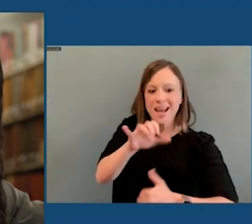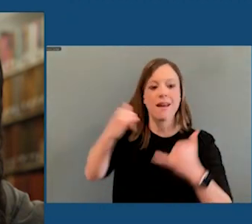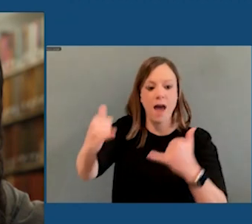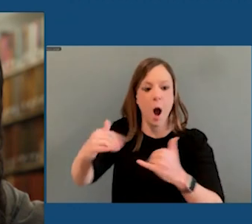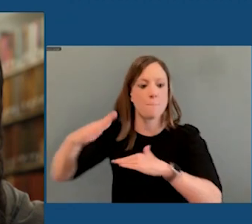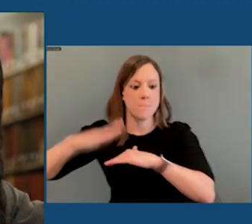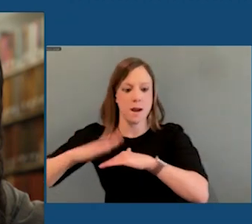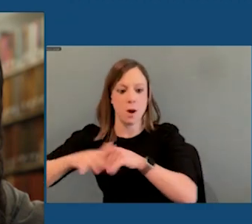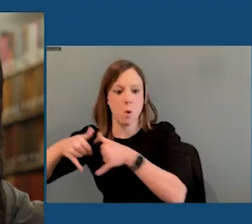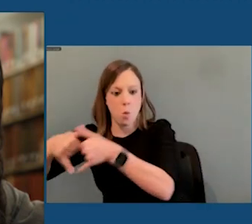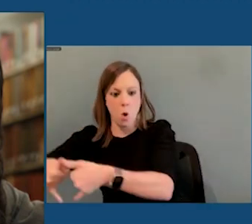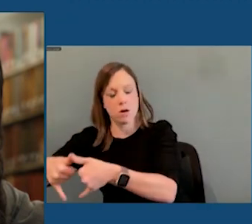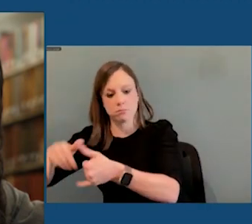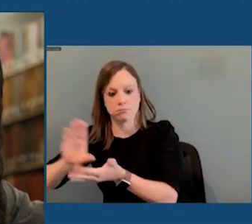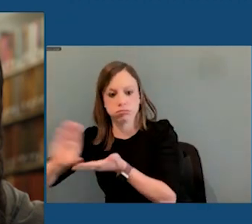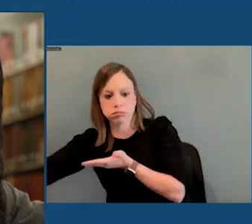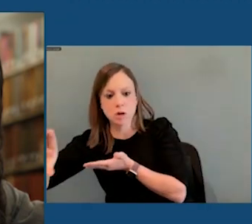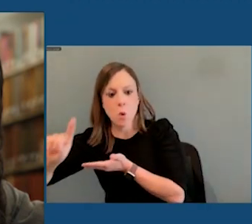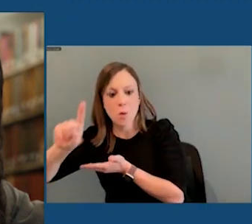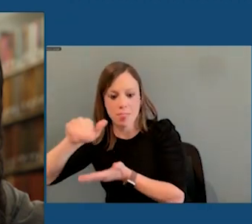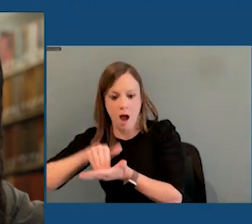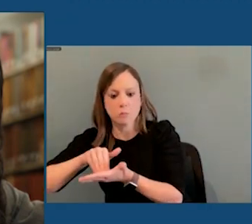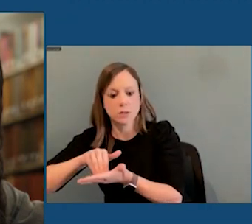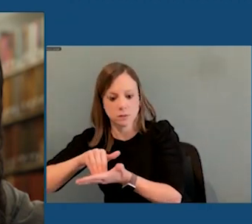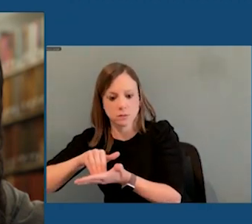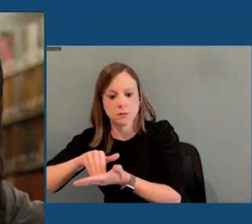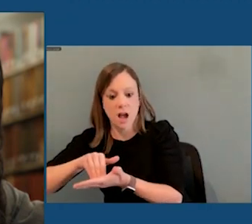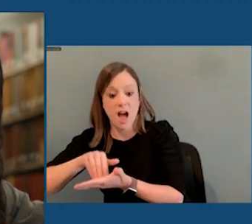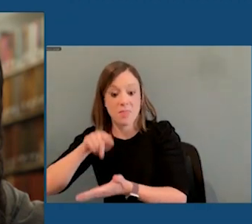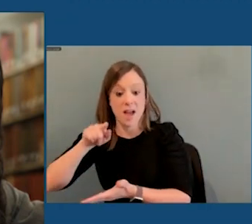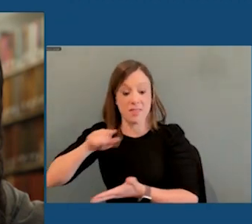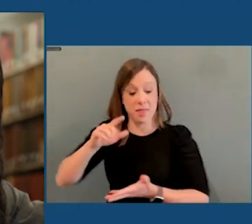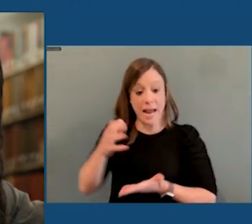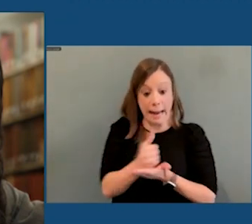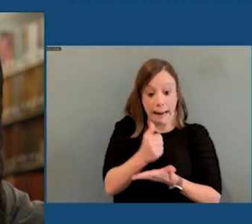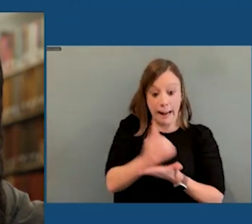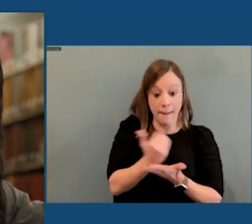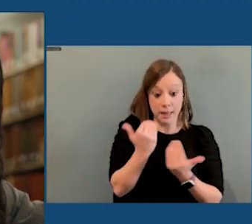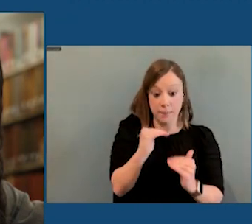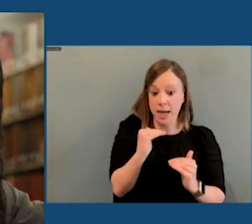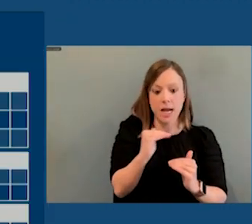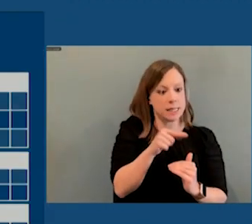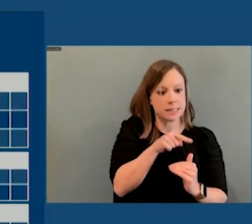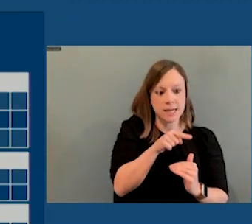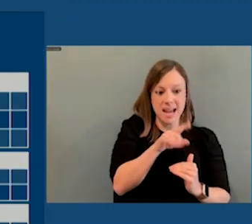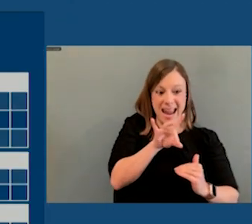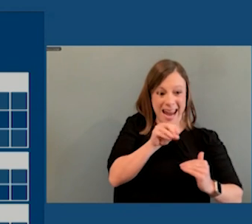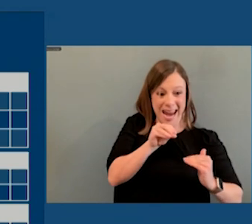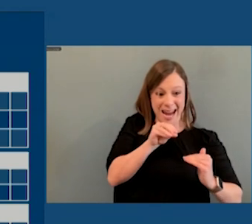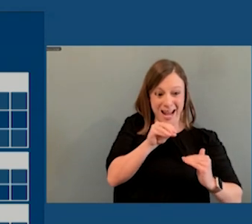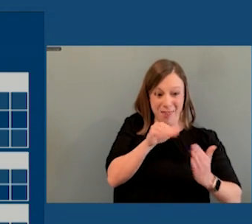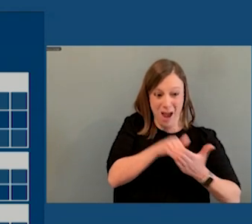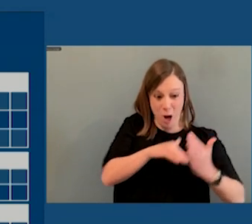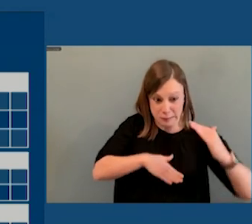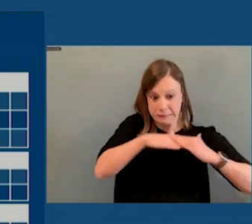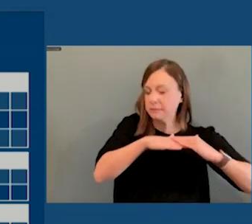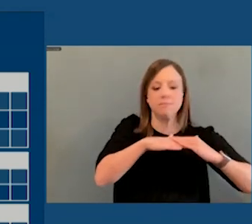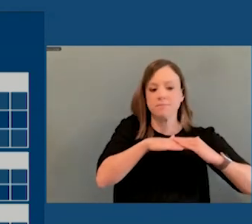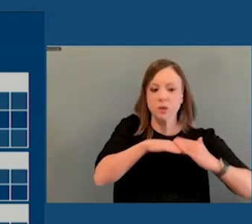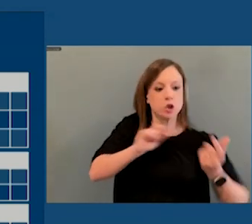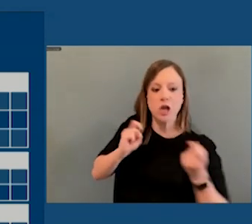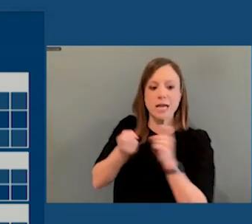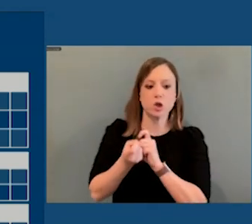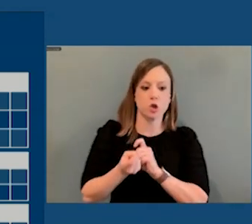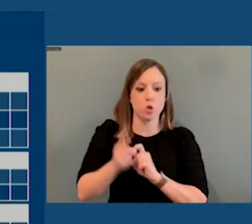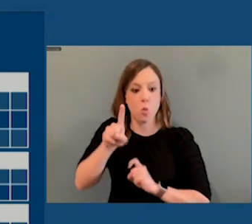$80,000 to $125,000. So with this budget, we're making college more affordable for middle